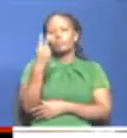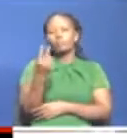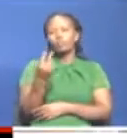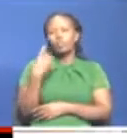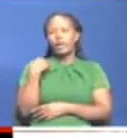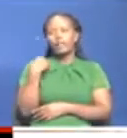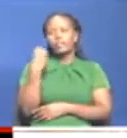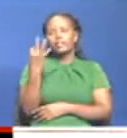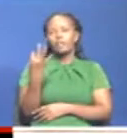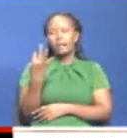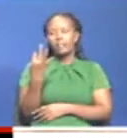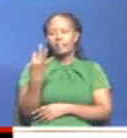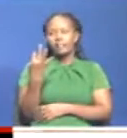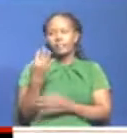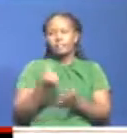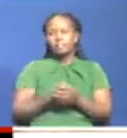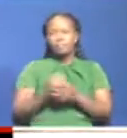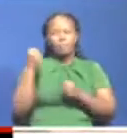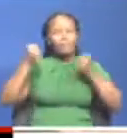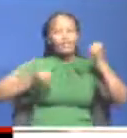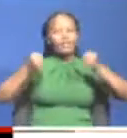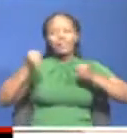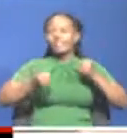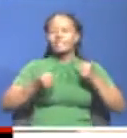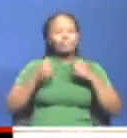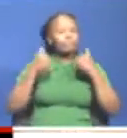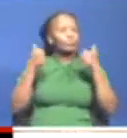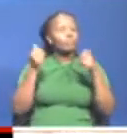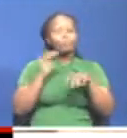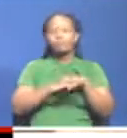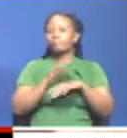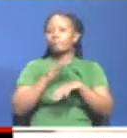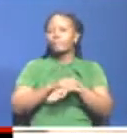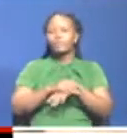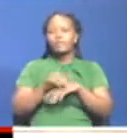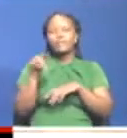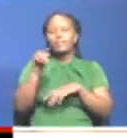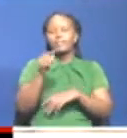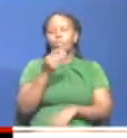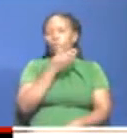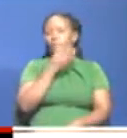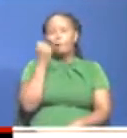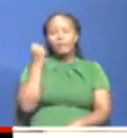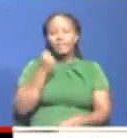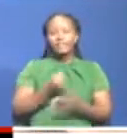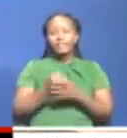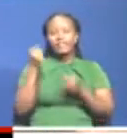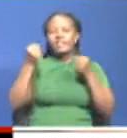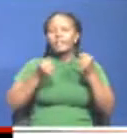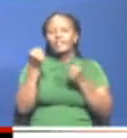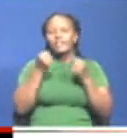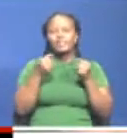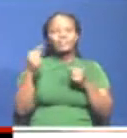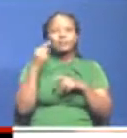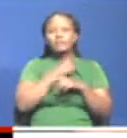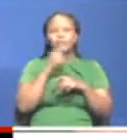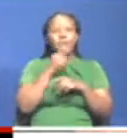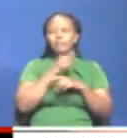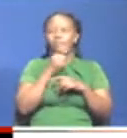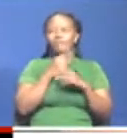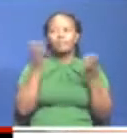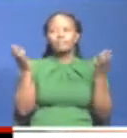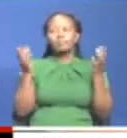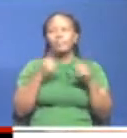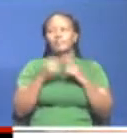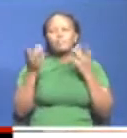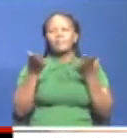respectively. The race was good. We have enjoyed the best. The best was not too far, too tough. It was not sunny. It was so